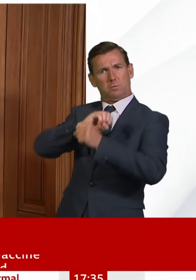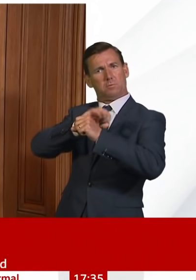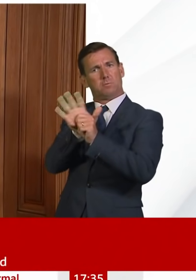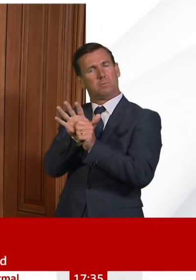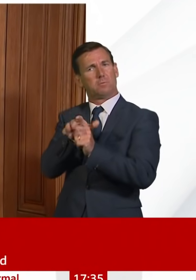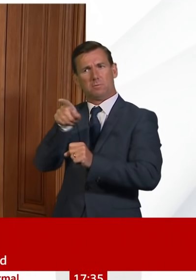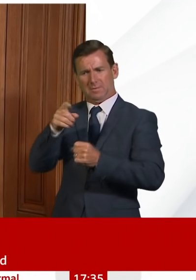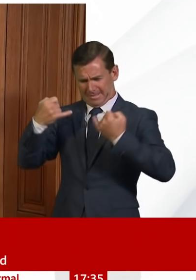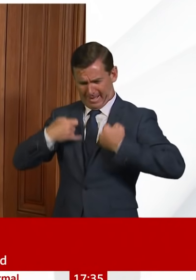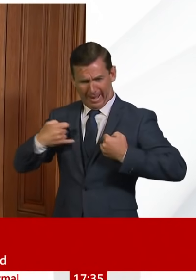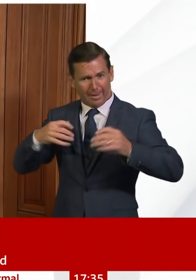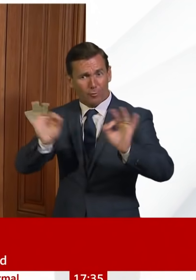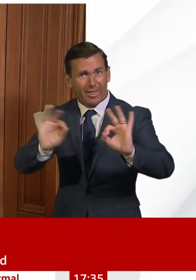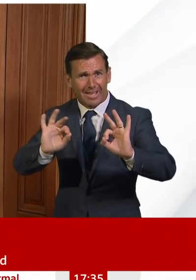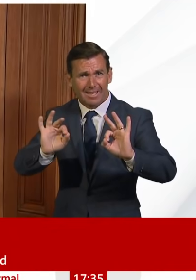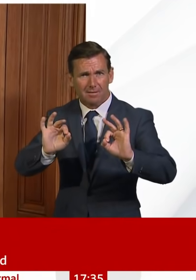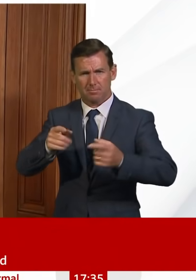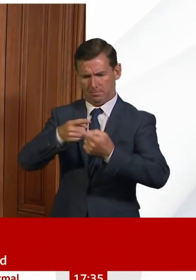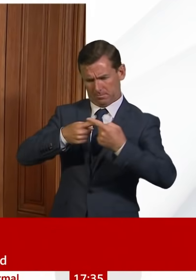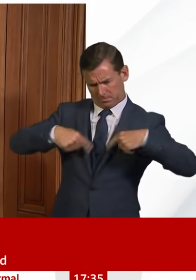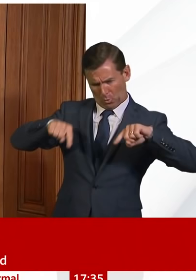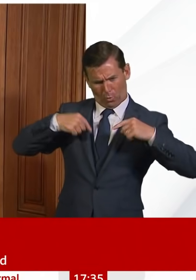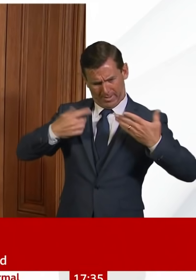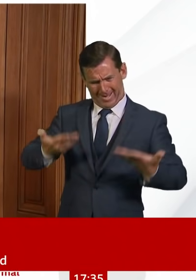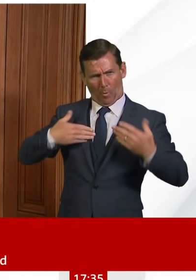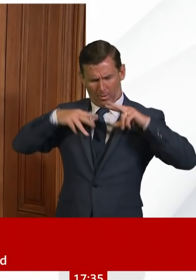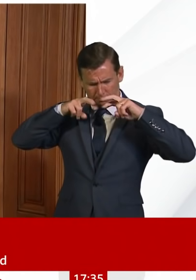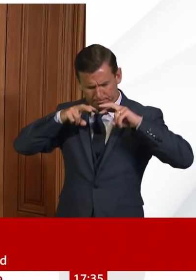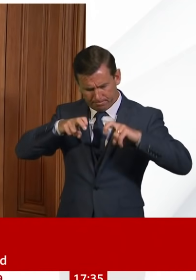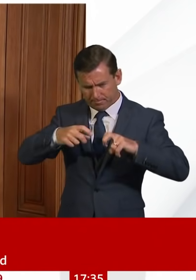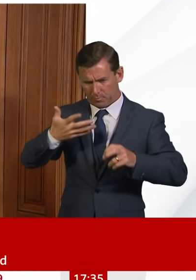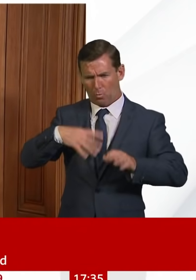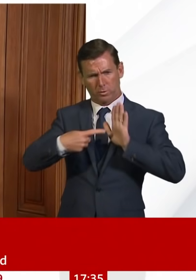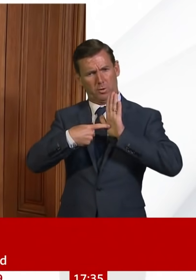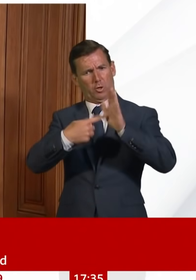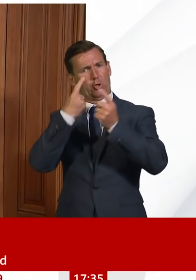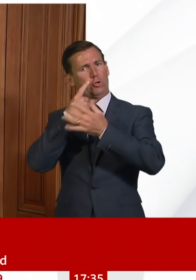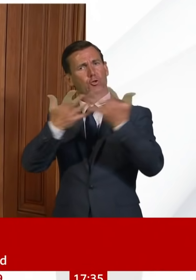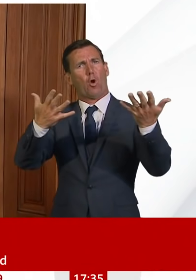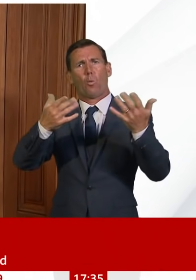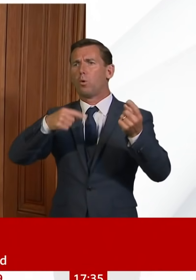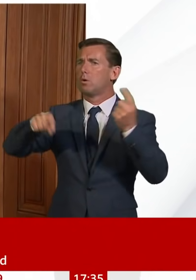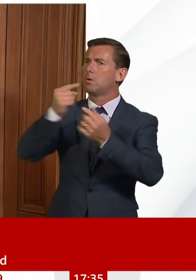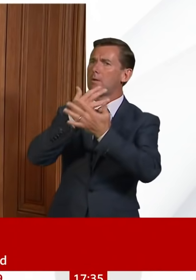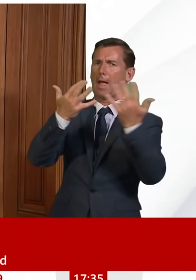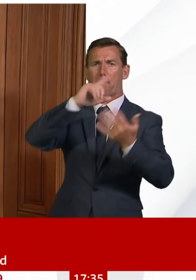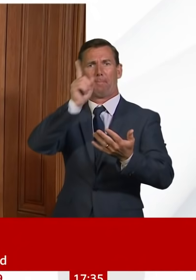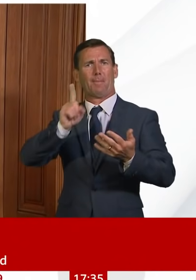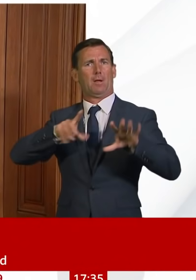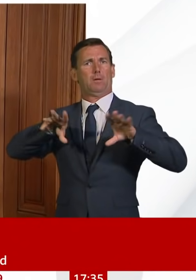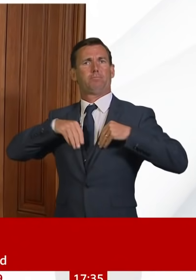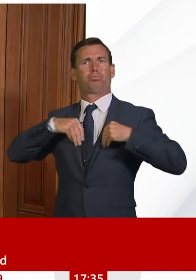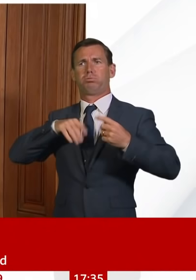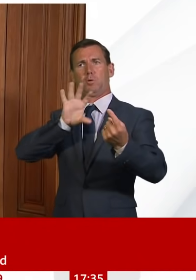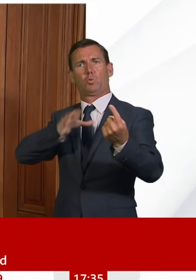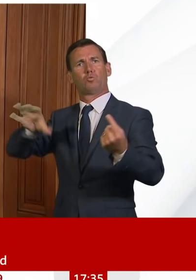is to do scientific studies to show the spread of the virus in representative populations. And we're ramping up that activity quite a lot to